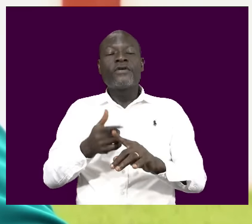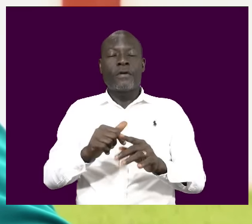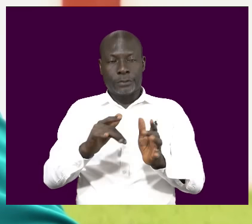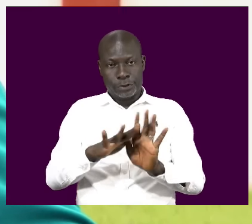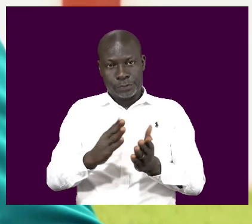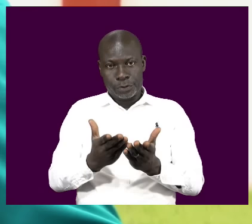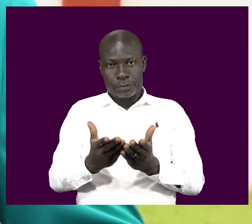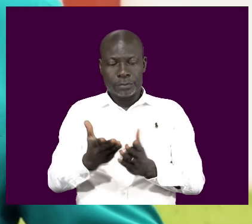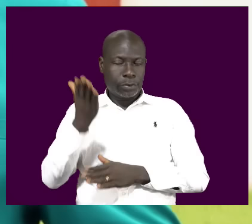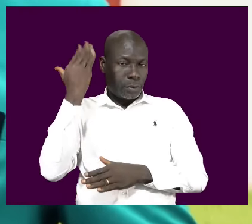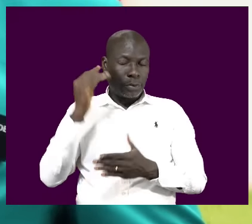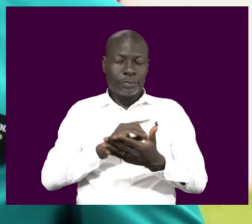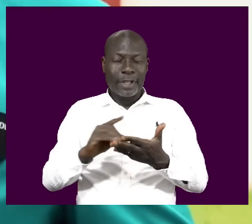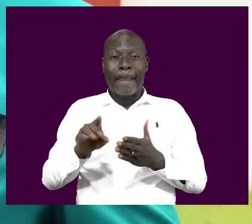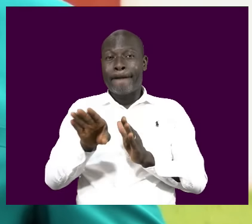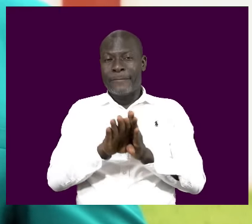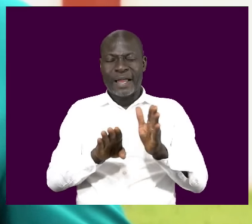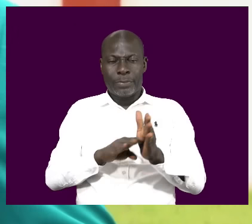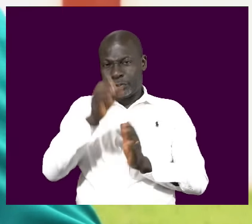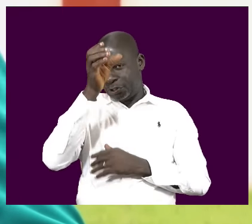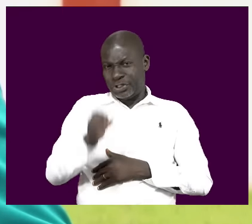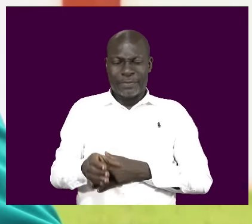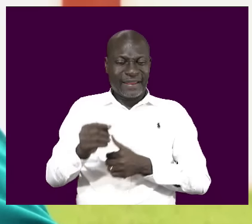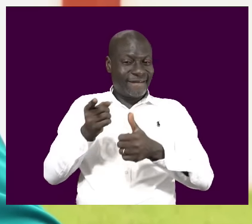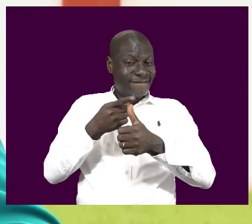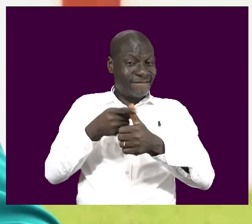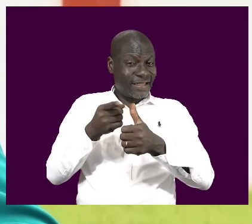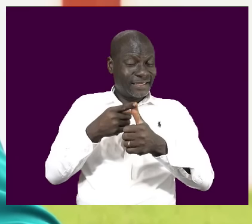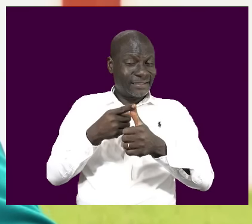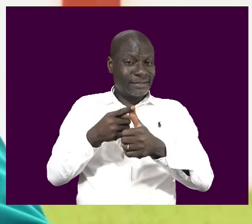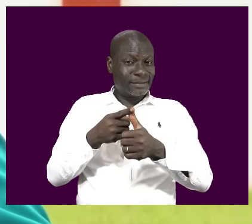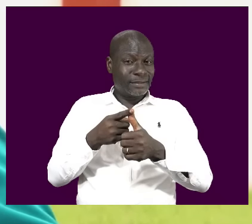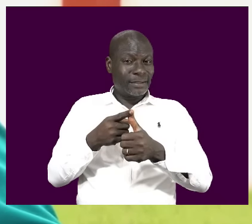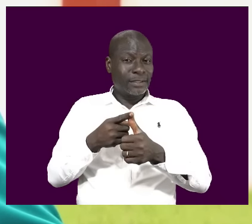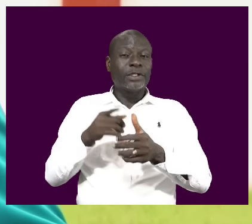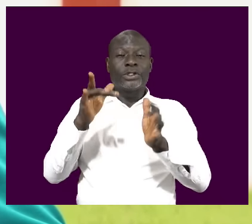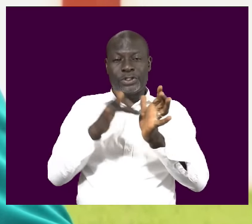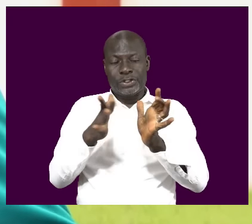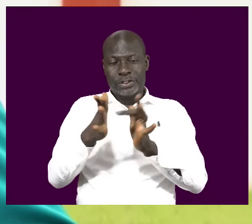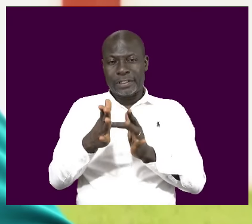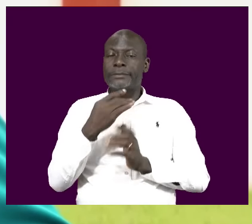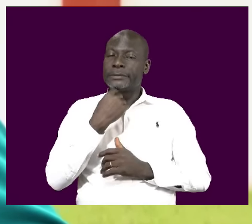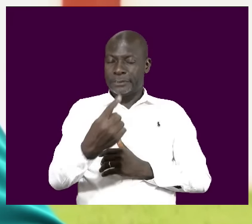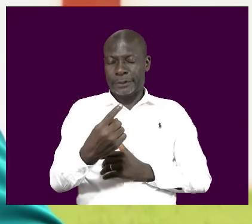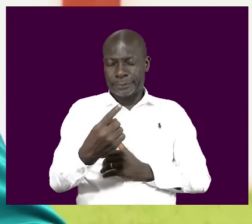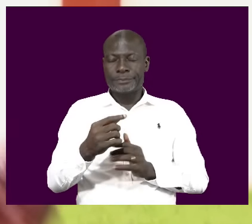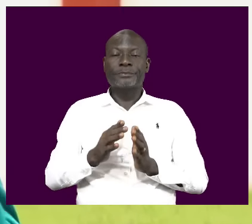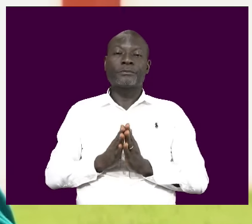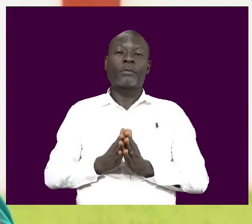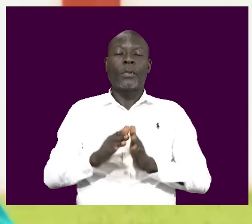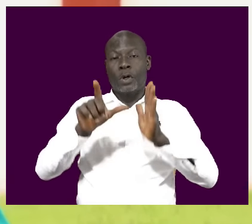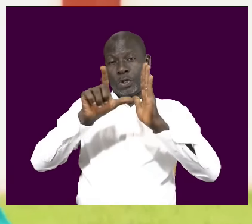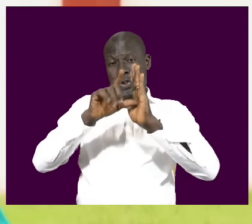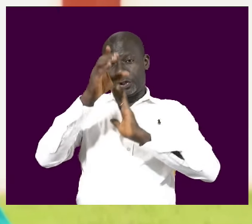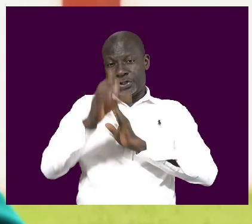no Bible gina so a edi kan a ye hwee no ye wura Yesu ana kasae Luke chapter